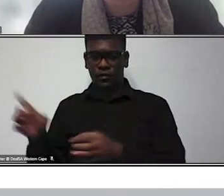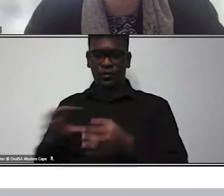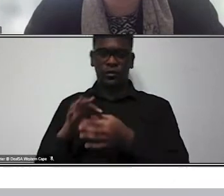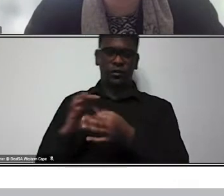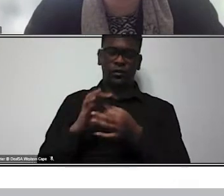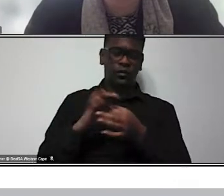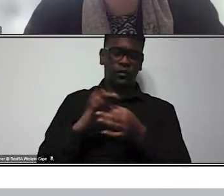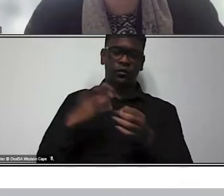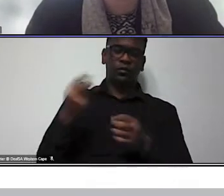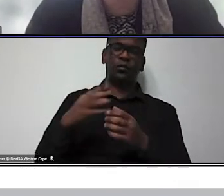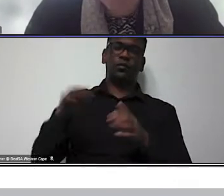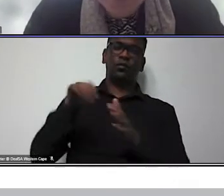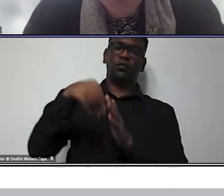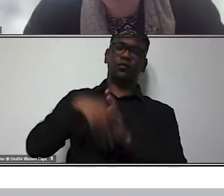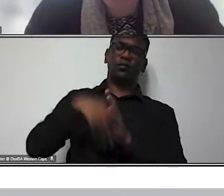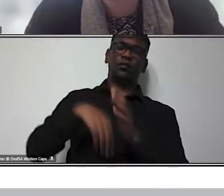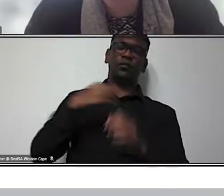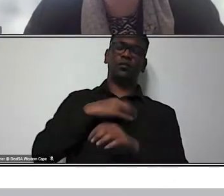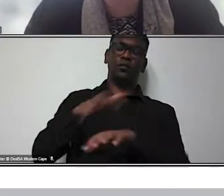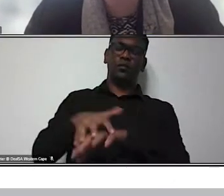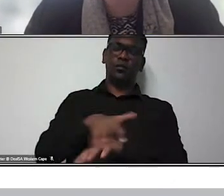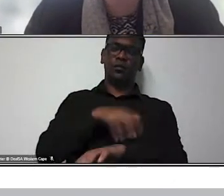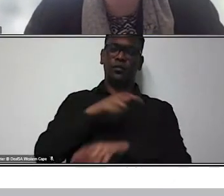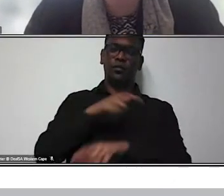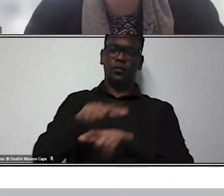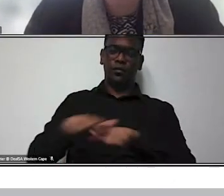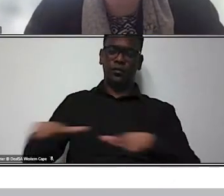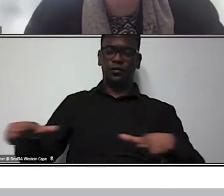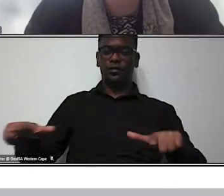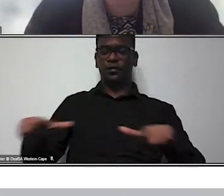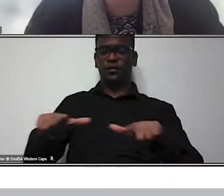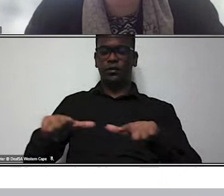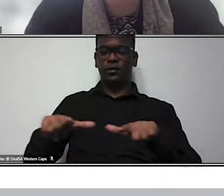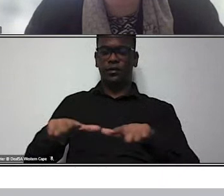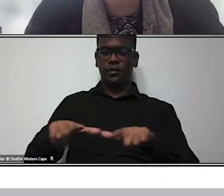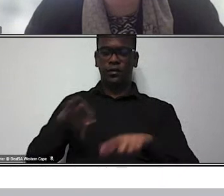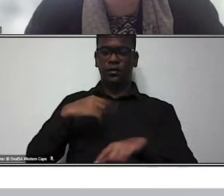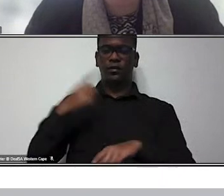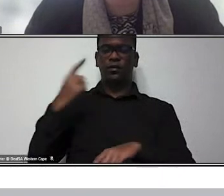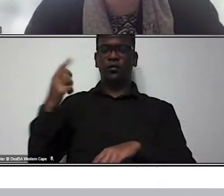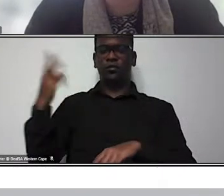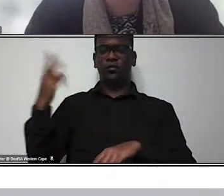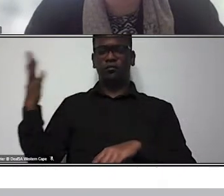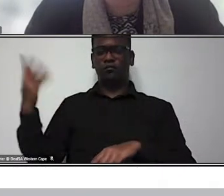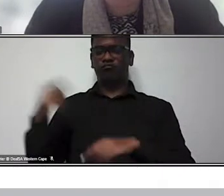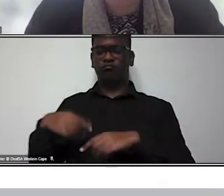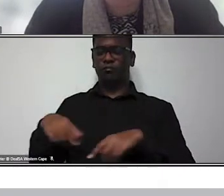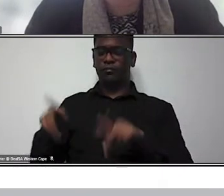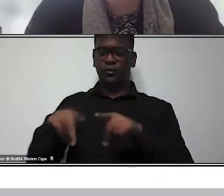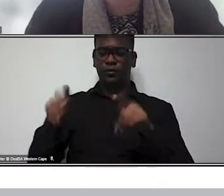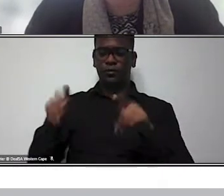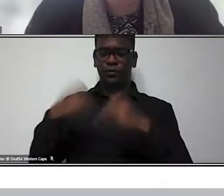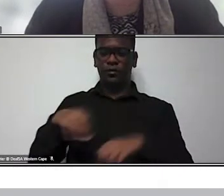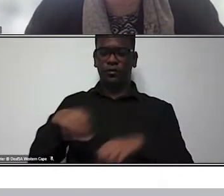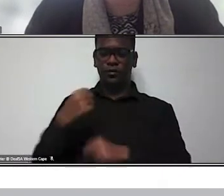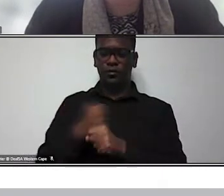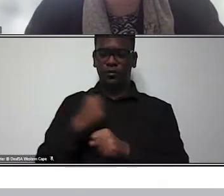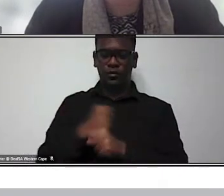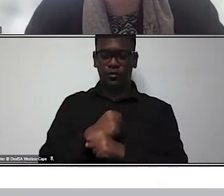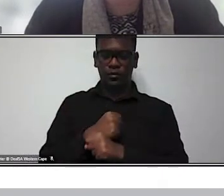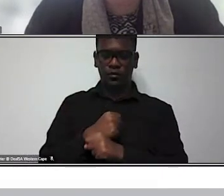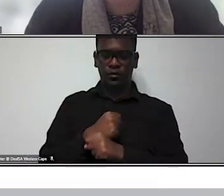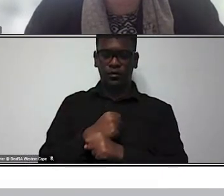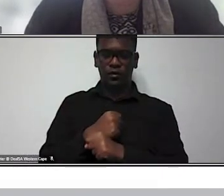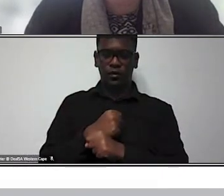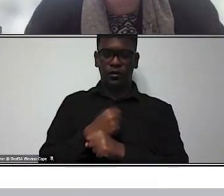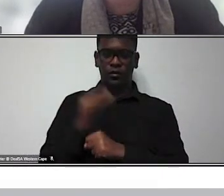farm level. So one way or the other, some people might lose jobs, or definitely some people might actually,